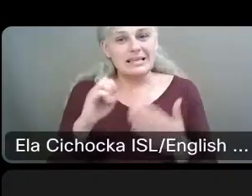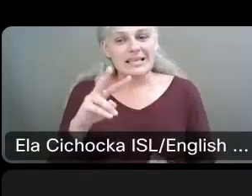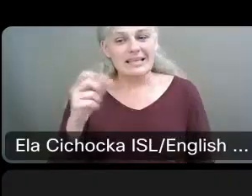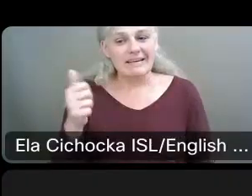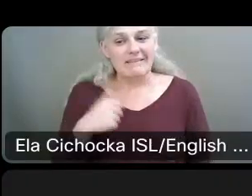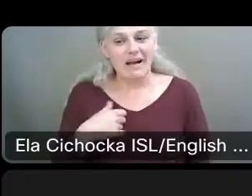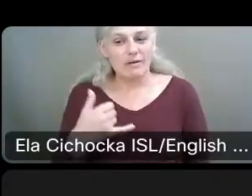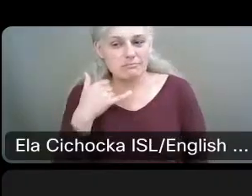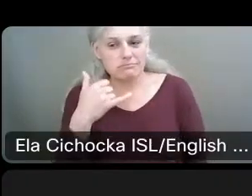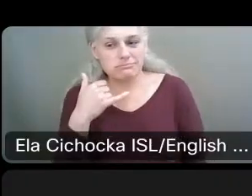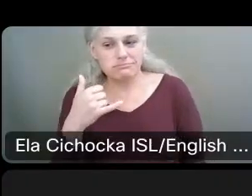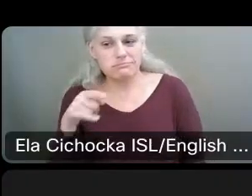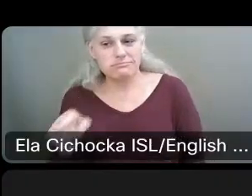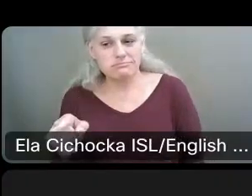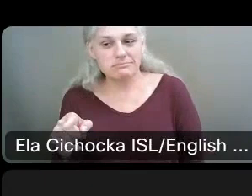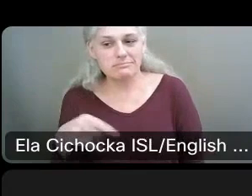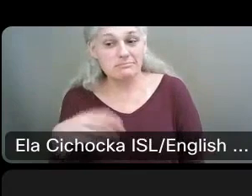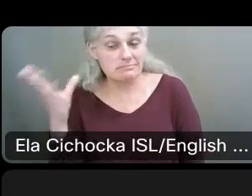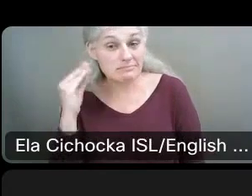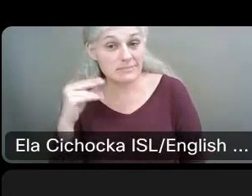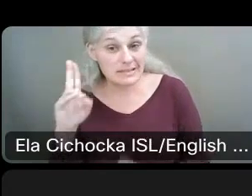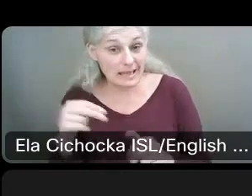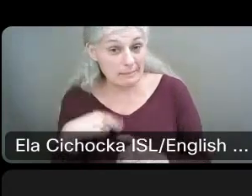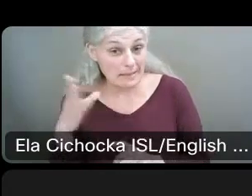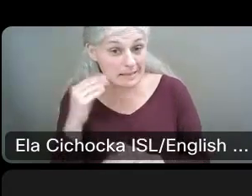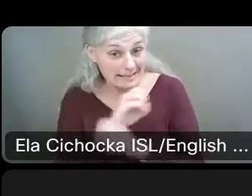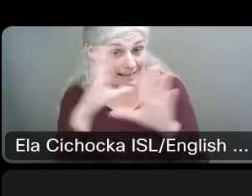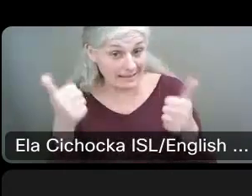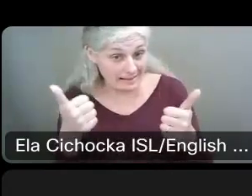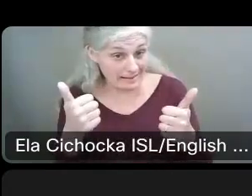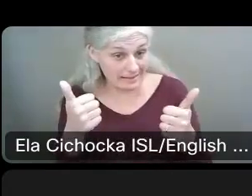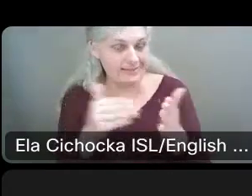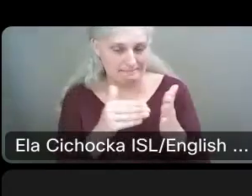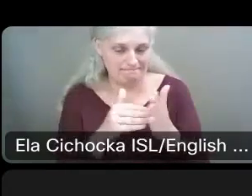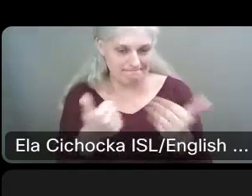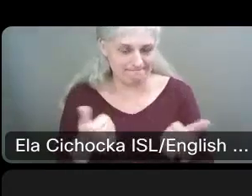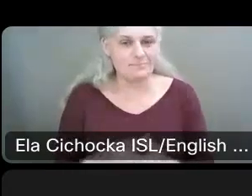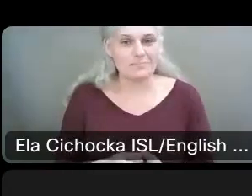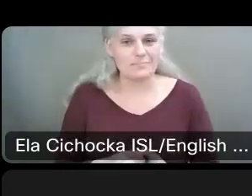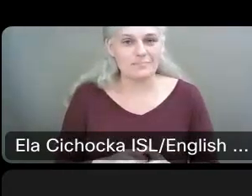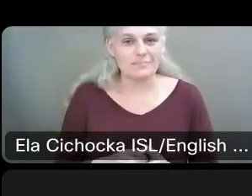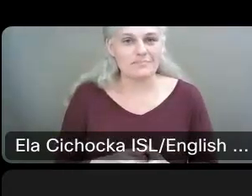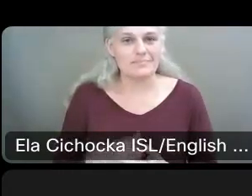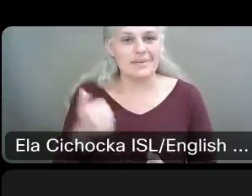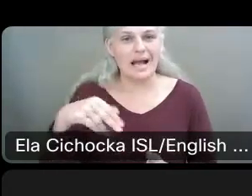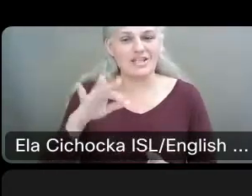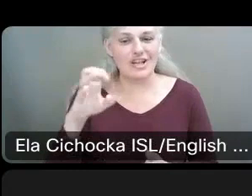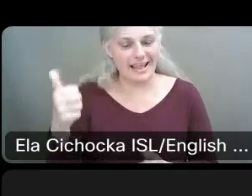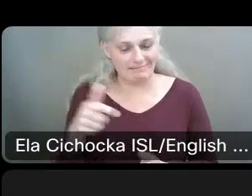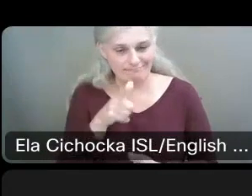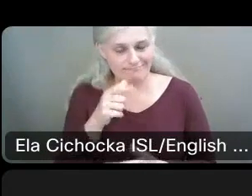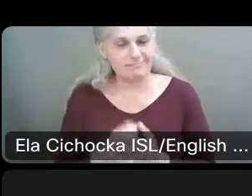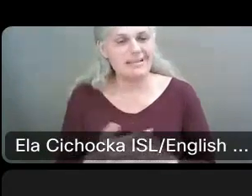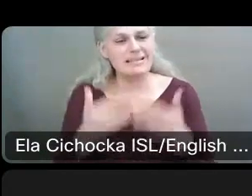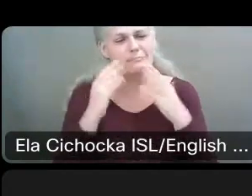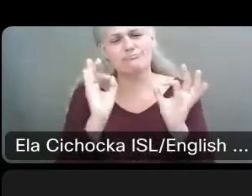telephone here because of sound issues. Can you hear me okay there, team? Yeah, perfect. Yeah, yeah. So listen, thanks for the